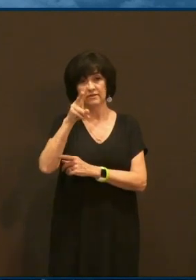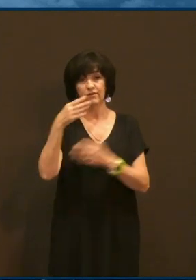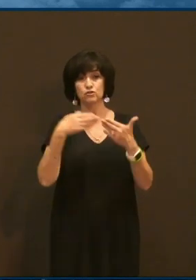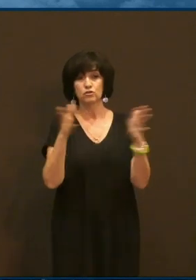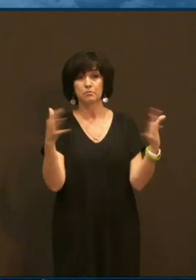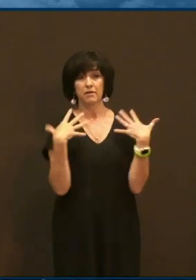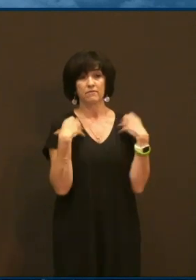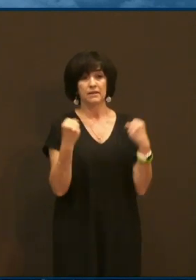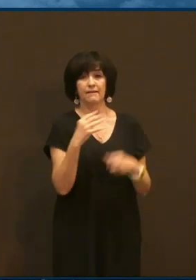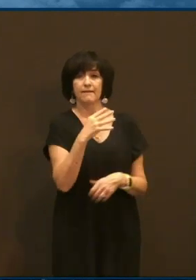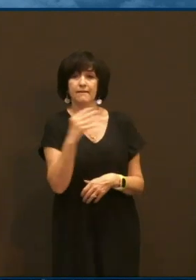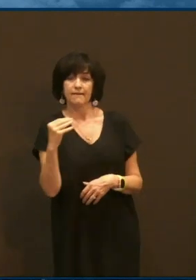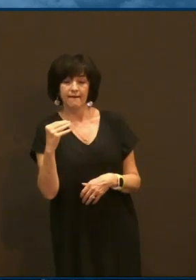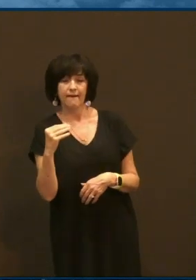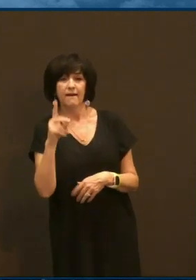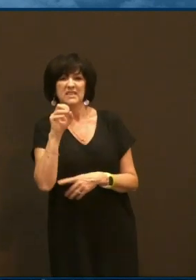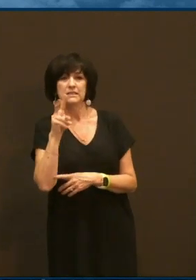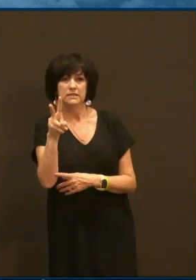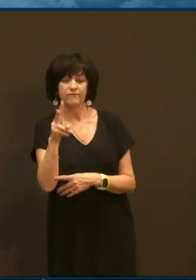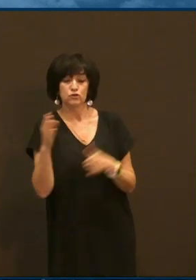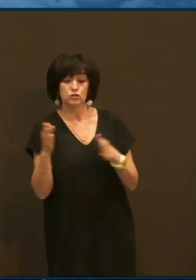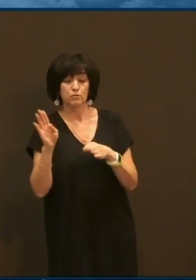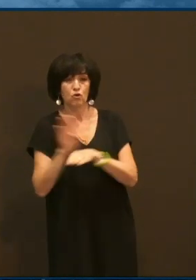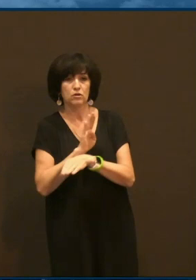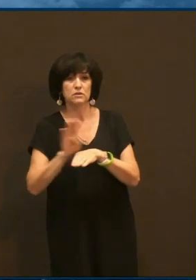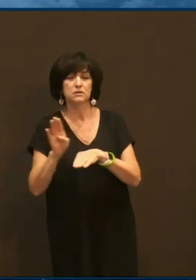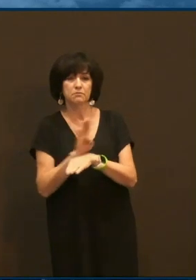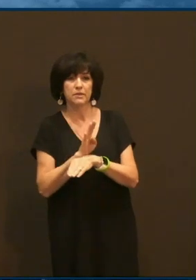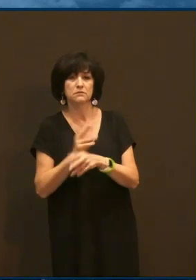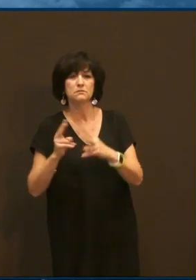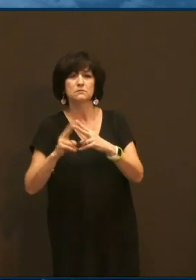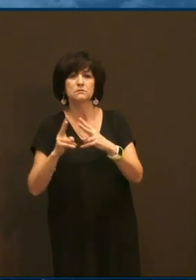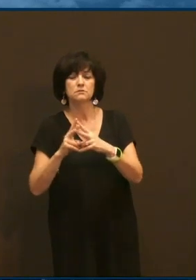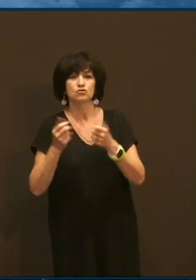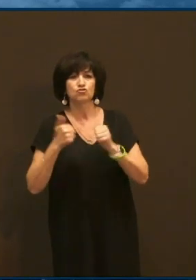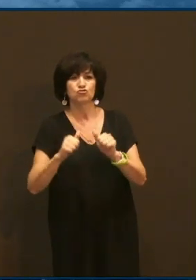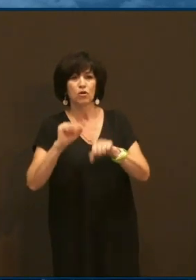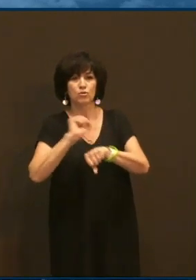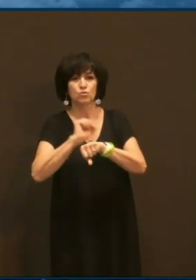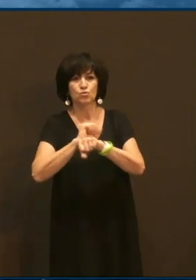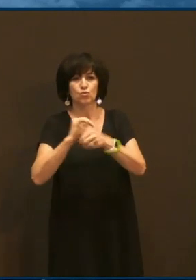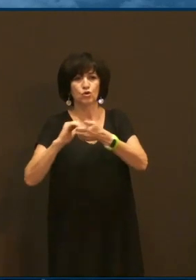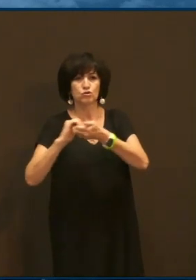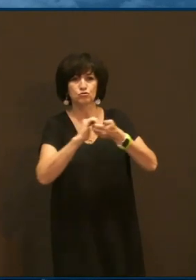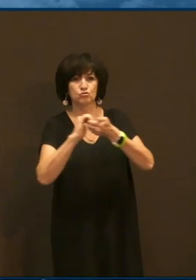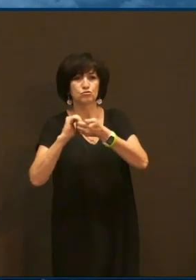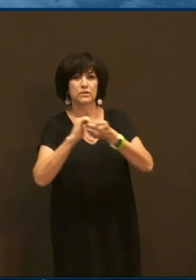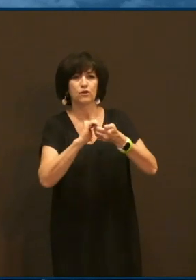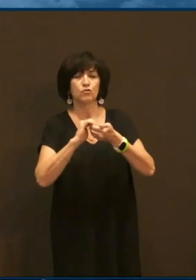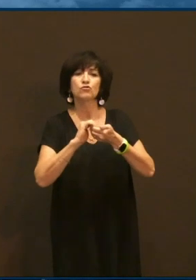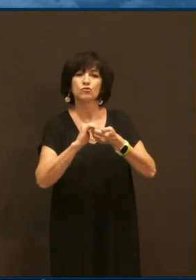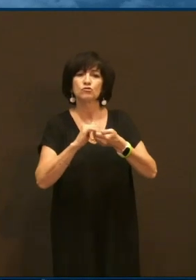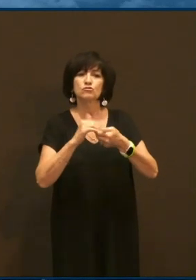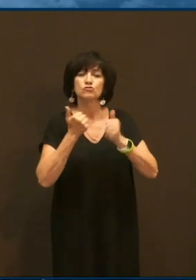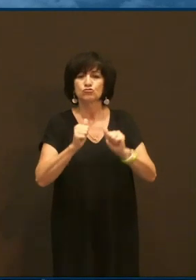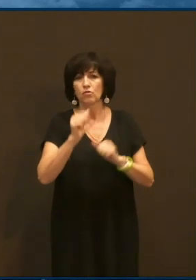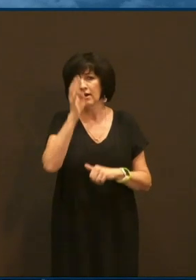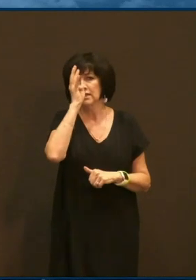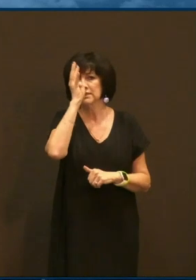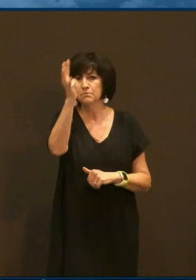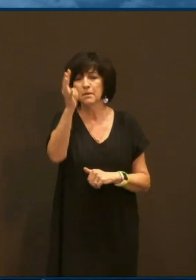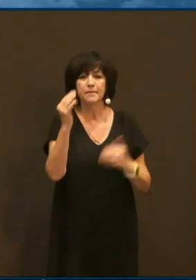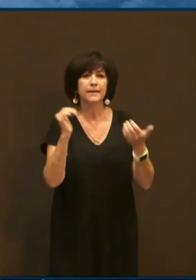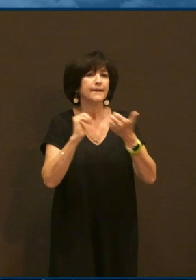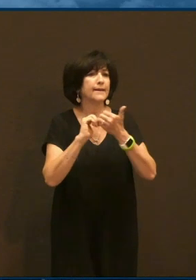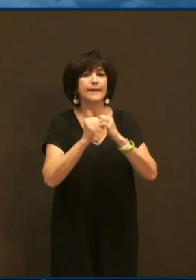an enhanced enforcement strategy. This is really important that we do all we can to help